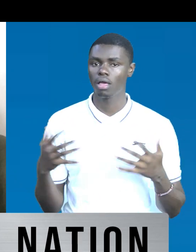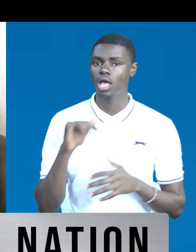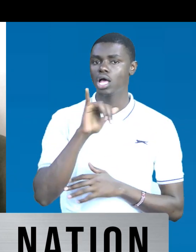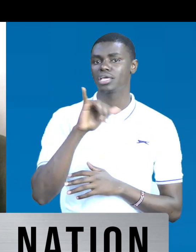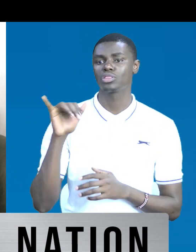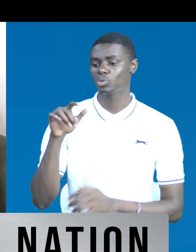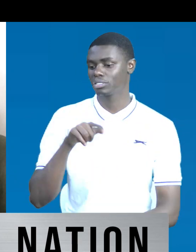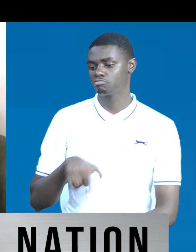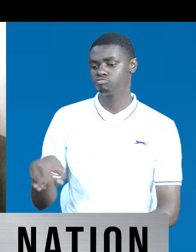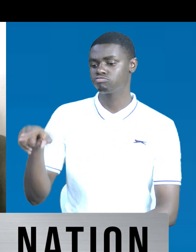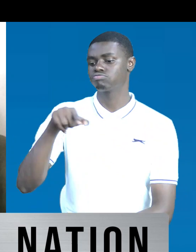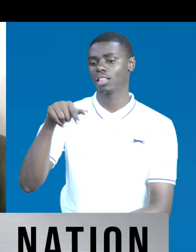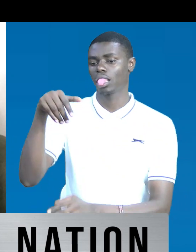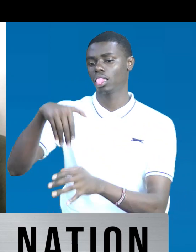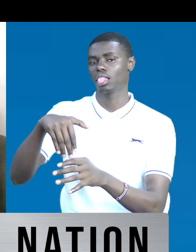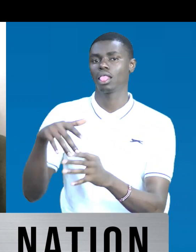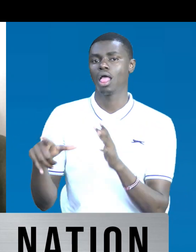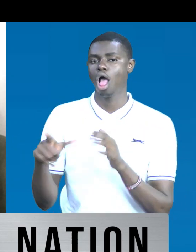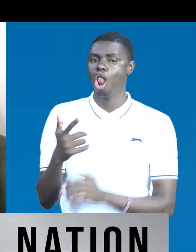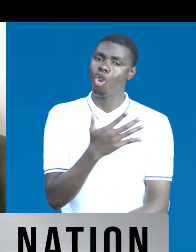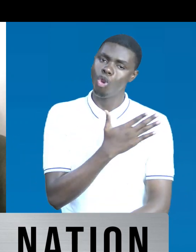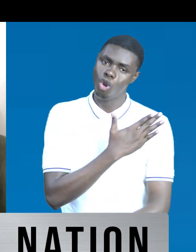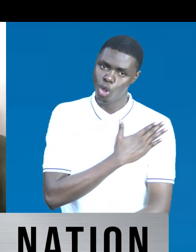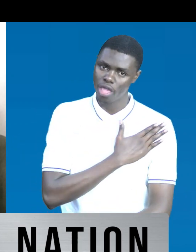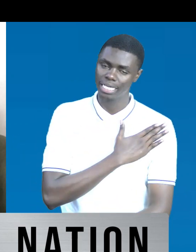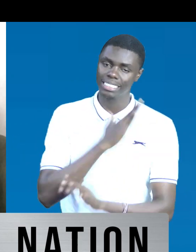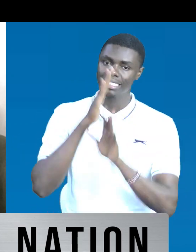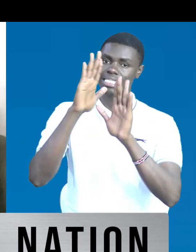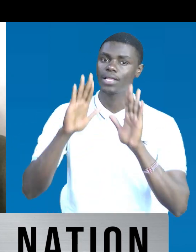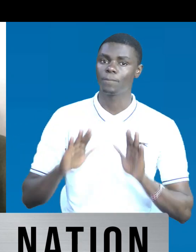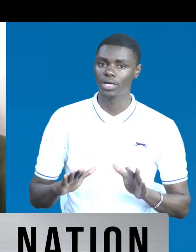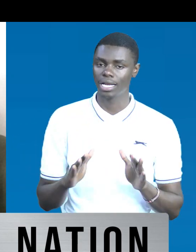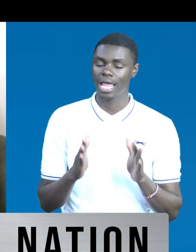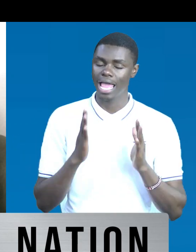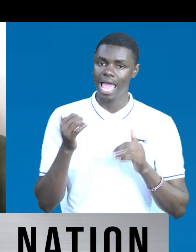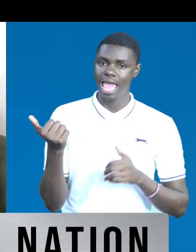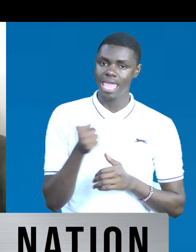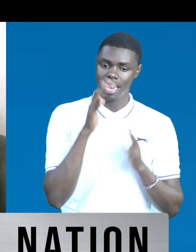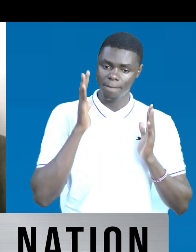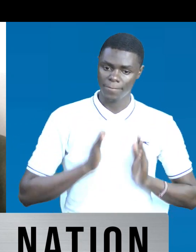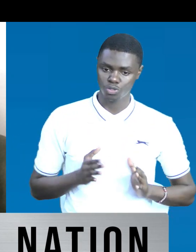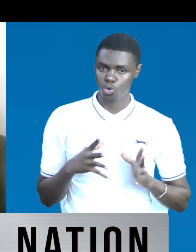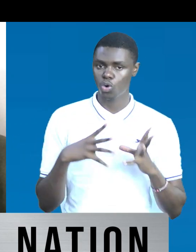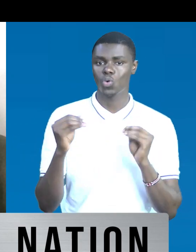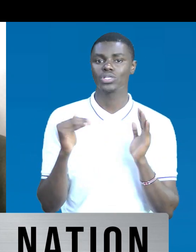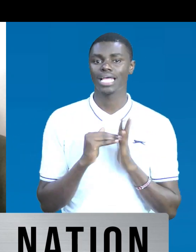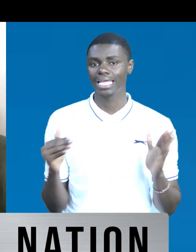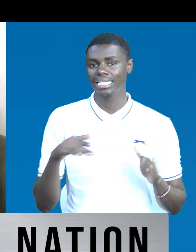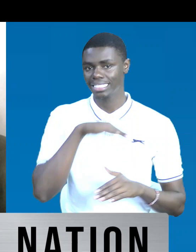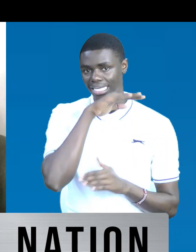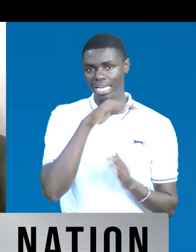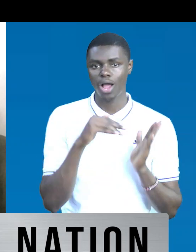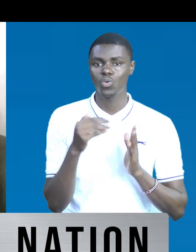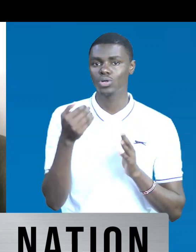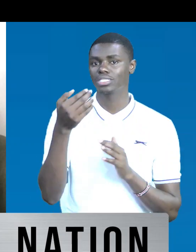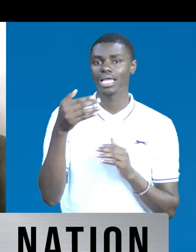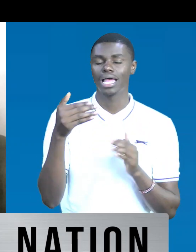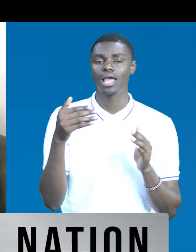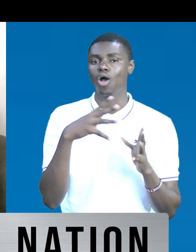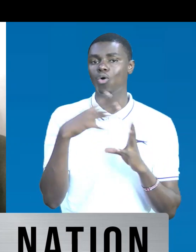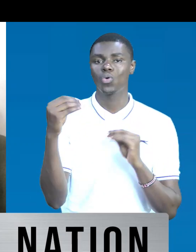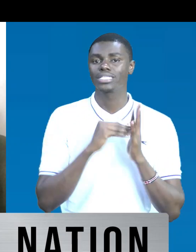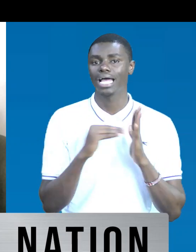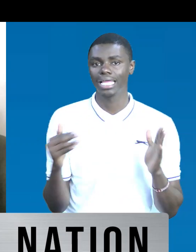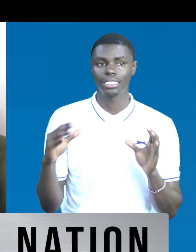circles, that loyalty is paramount, and anybody who goes against Raila goes against them. Yes, so with the